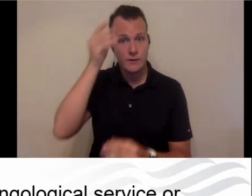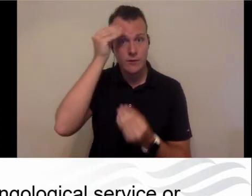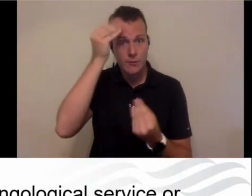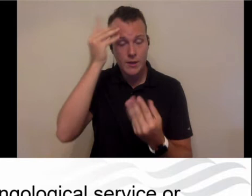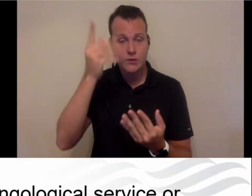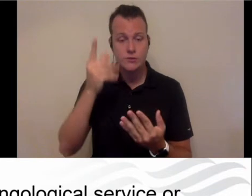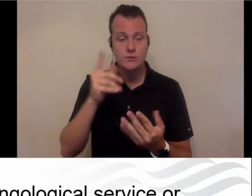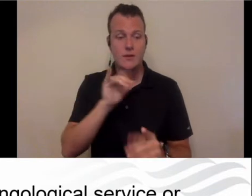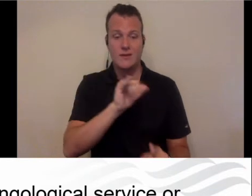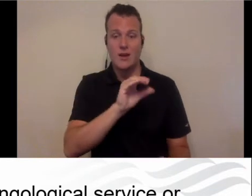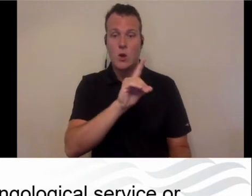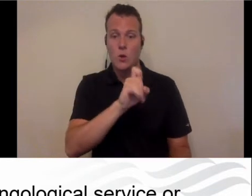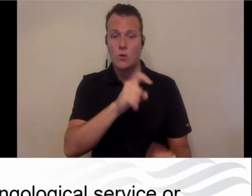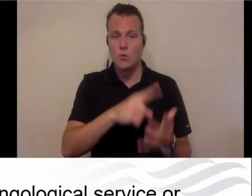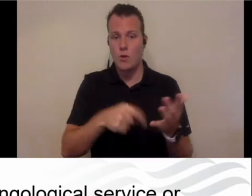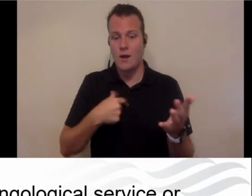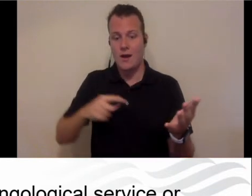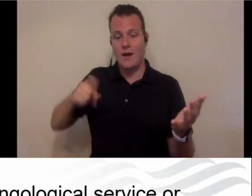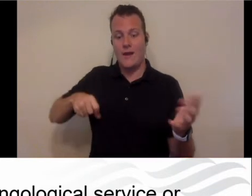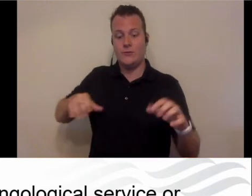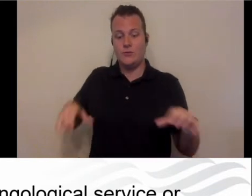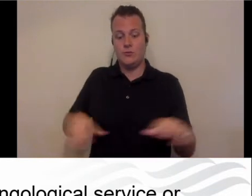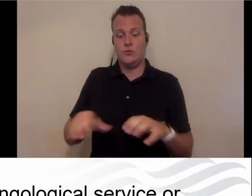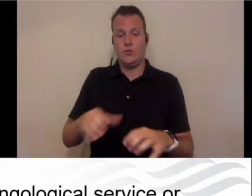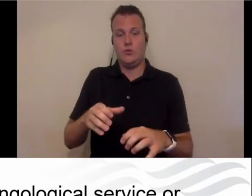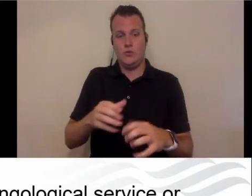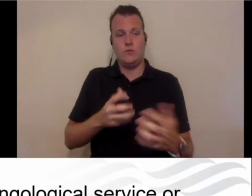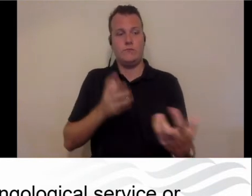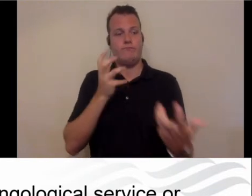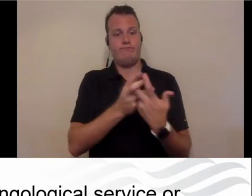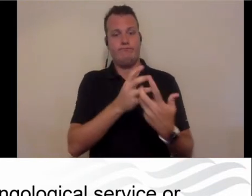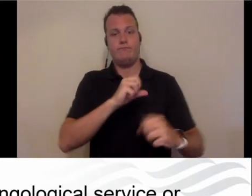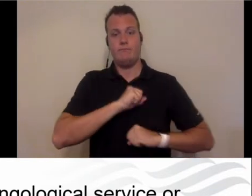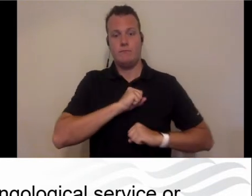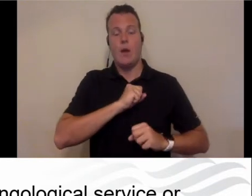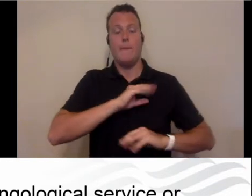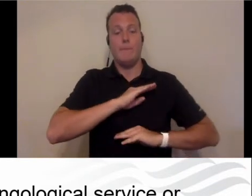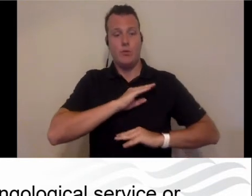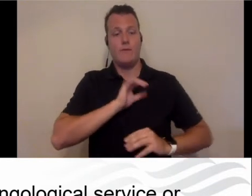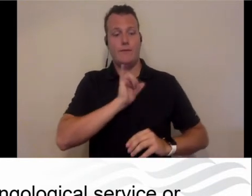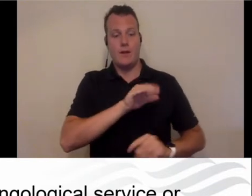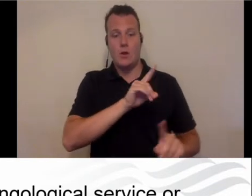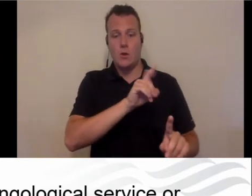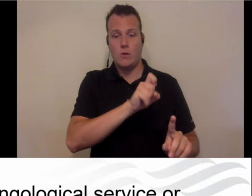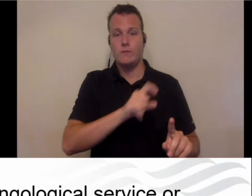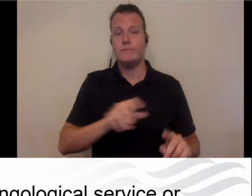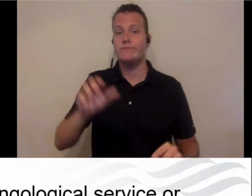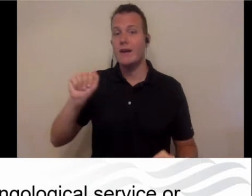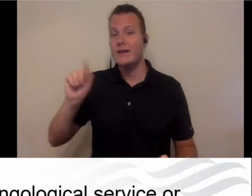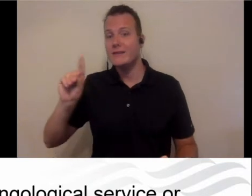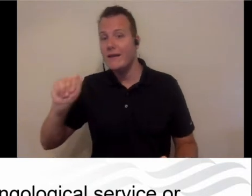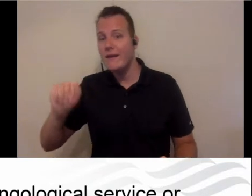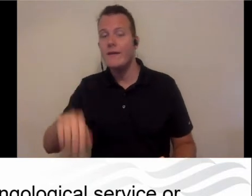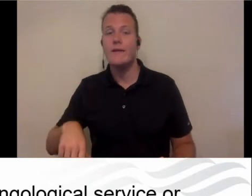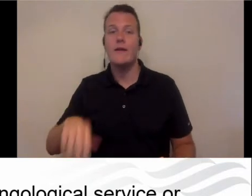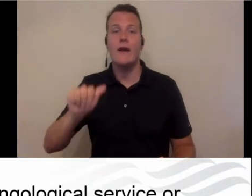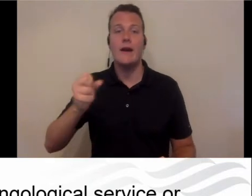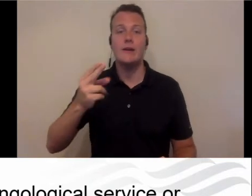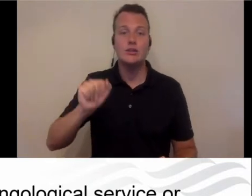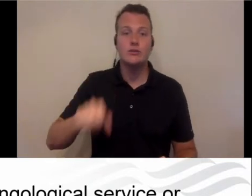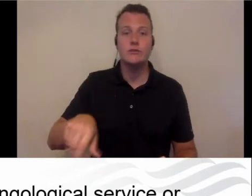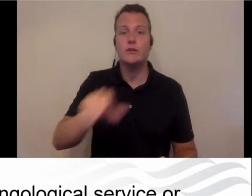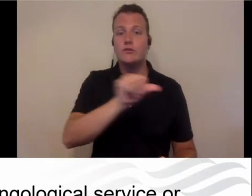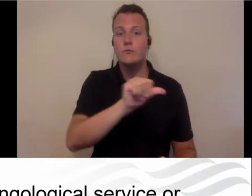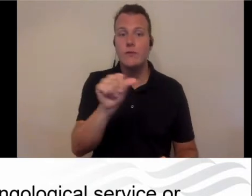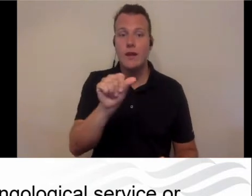to do in terms of a new code, the professional organizations, ADA, ASHA, and AAA generally come out with